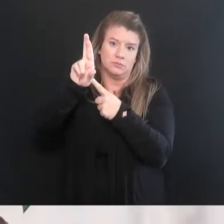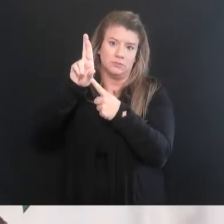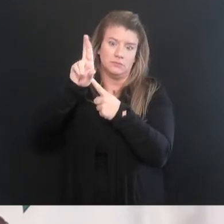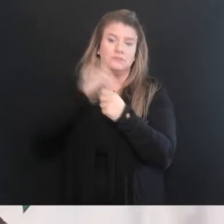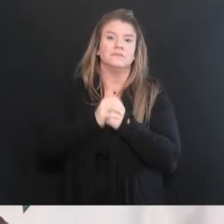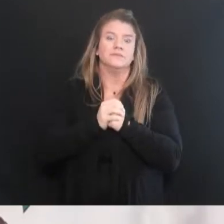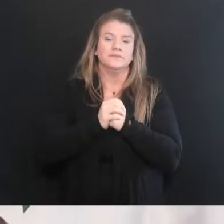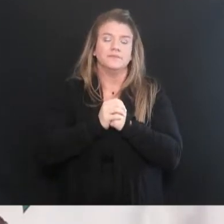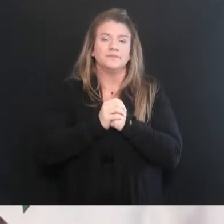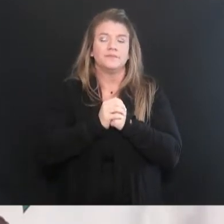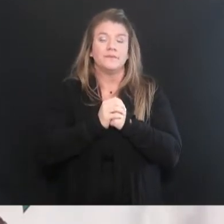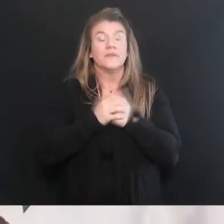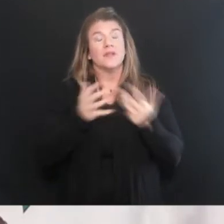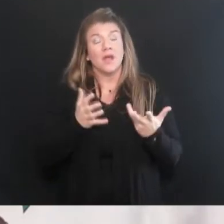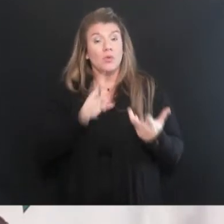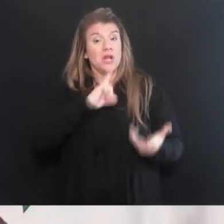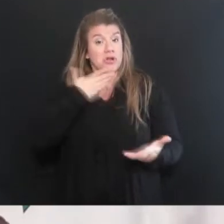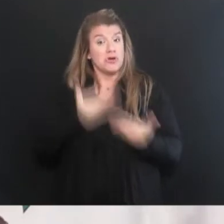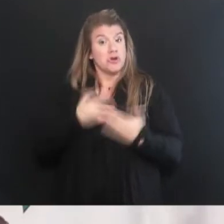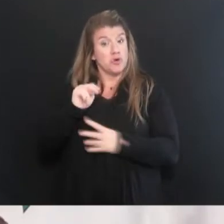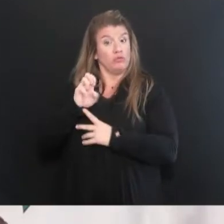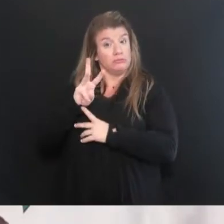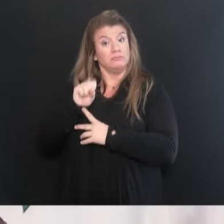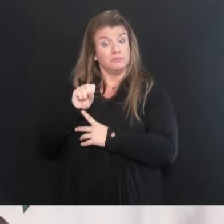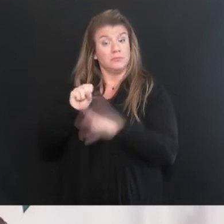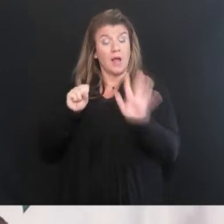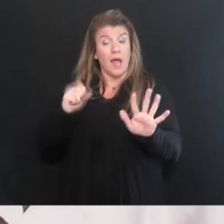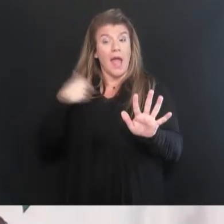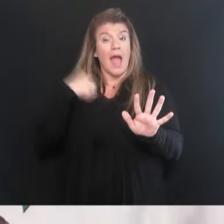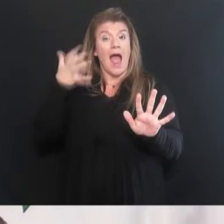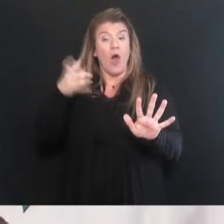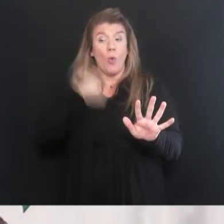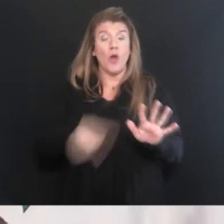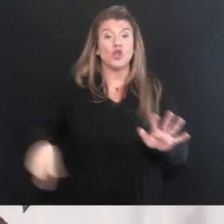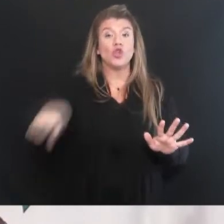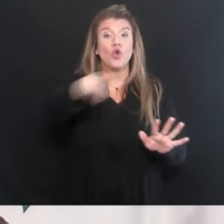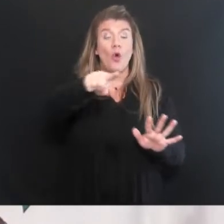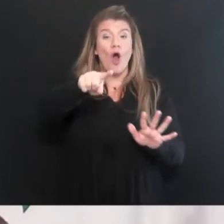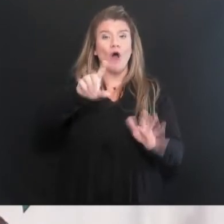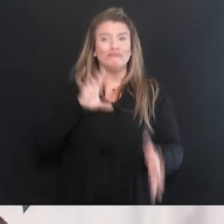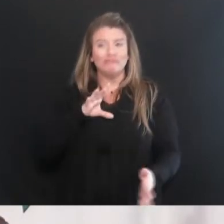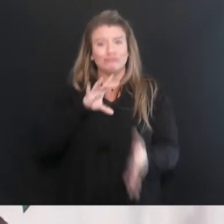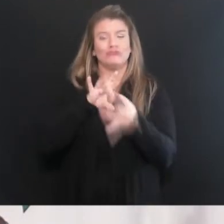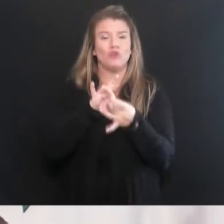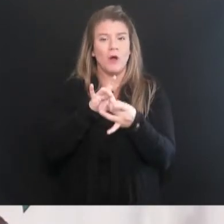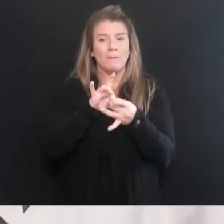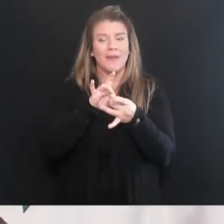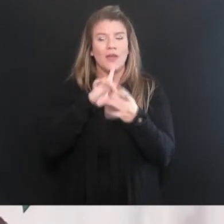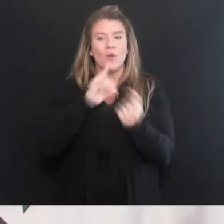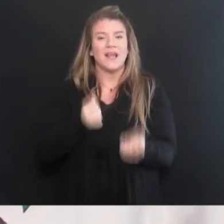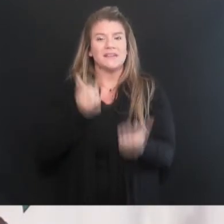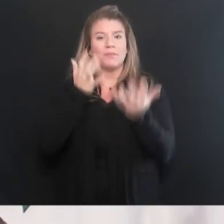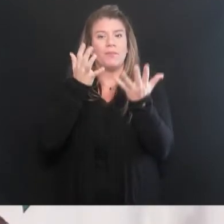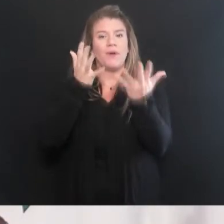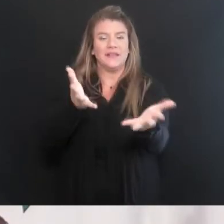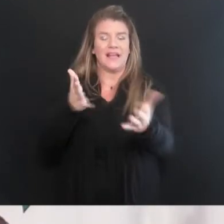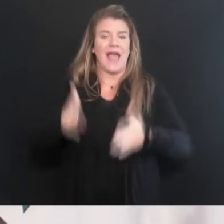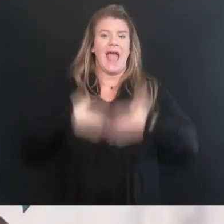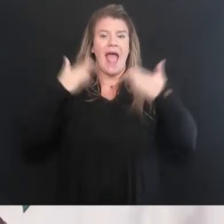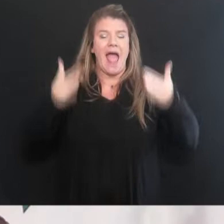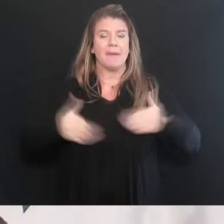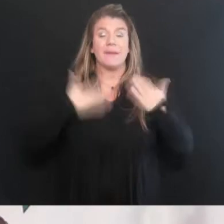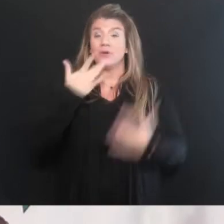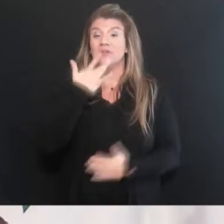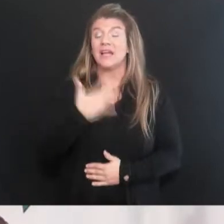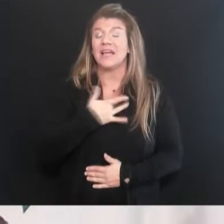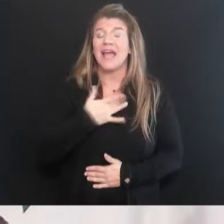On a really great note, I want you all to join me in absolutely expressing the happiest